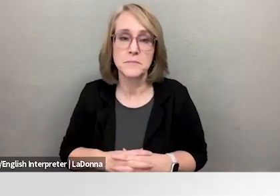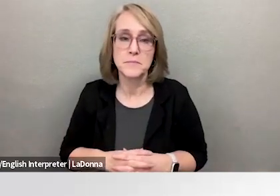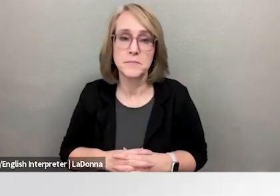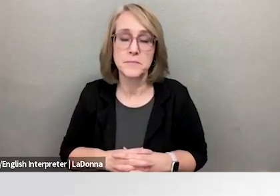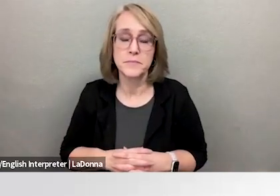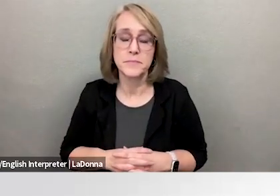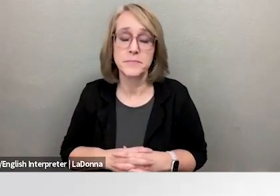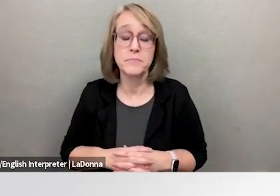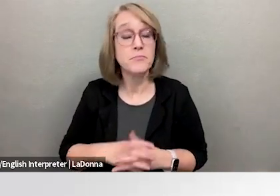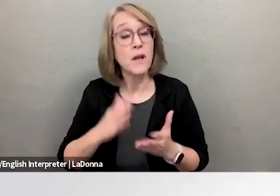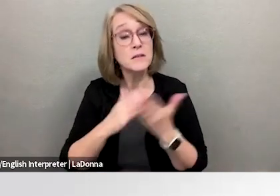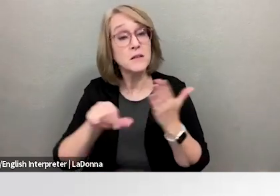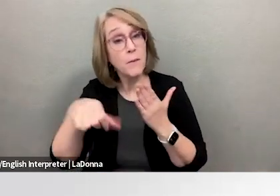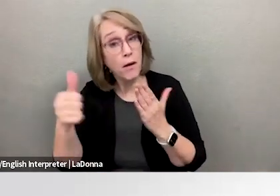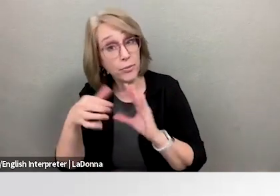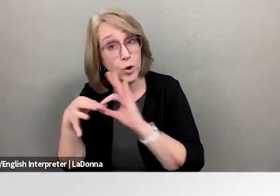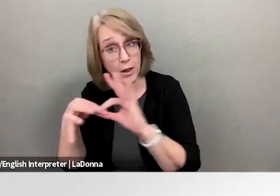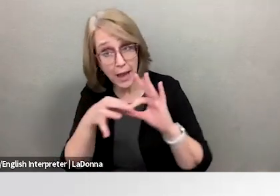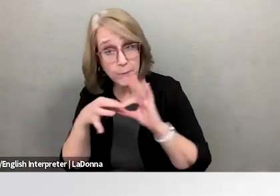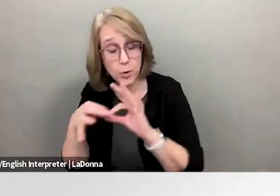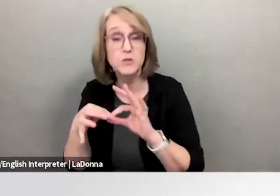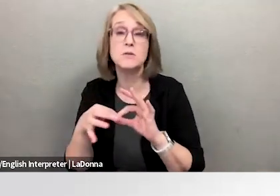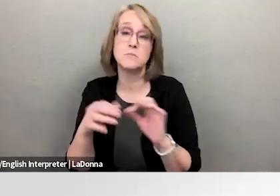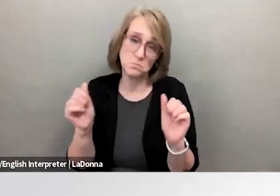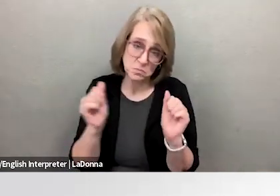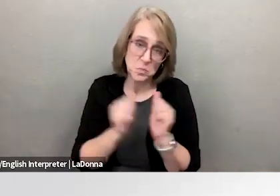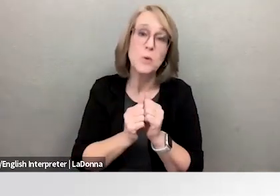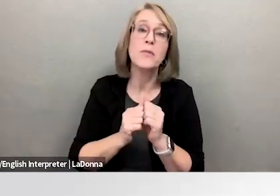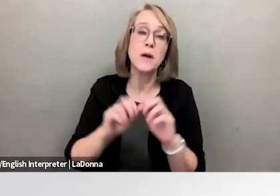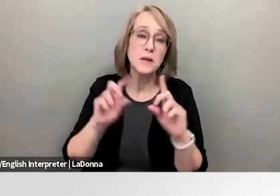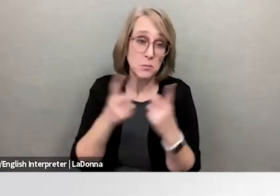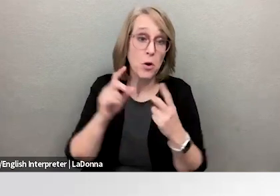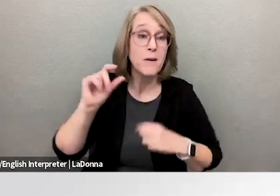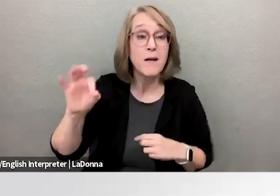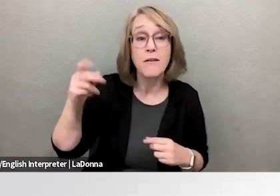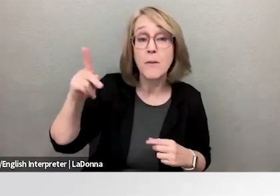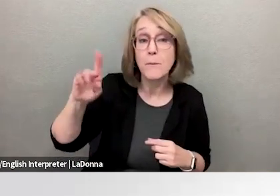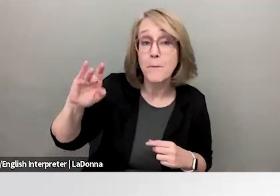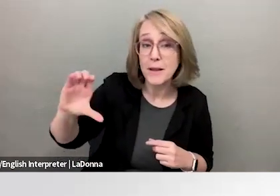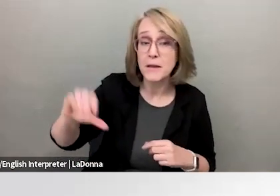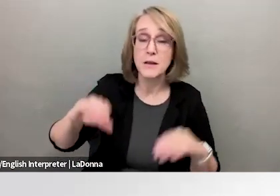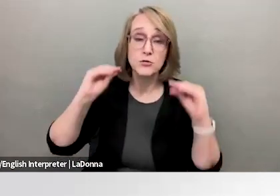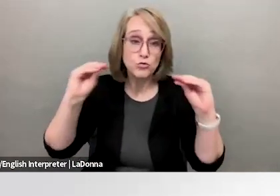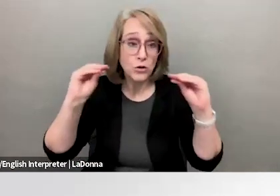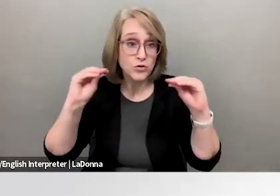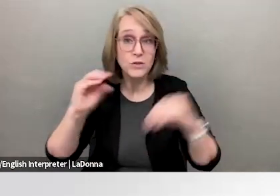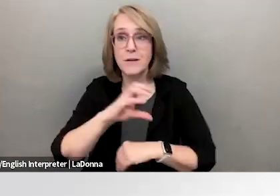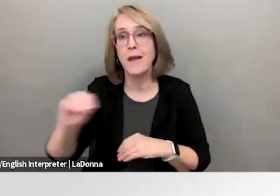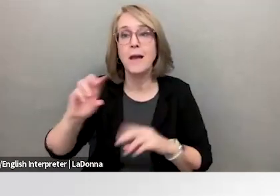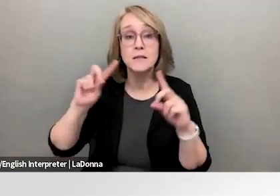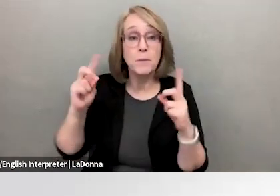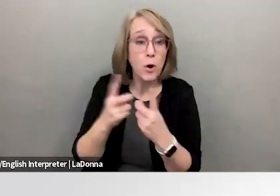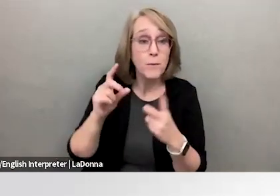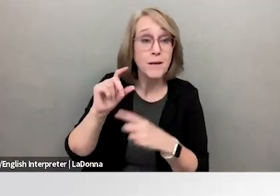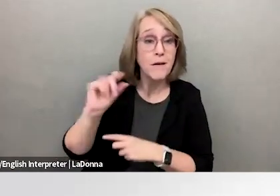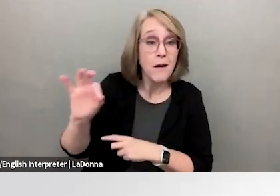So some of the other collaboration we've been doing is with our Department of Public Instruction and our Department of Workforce Development.